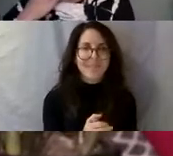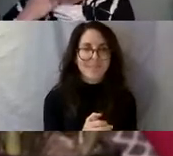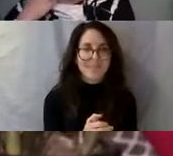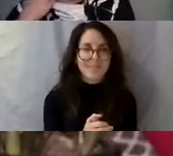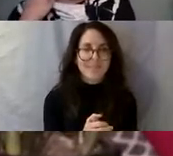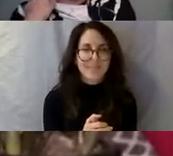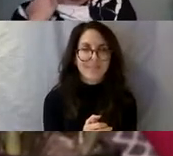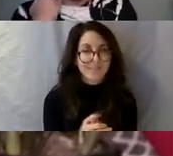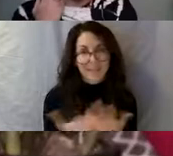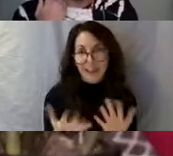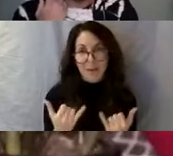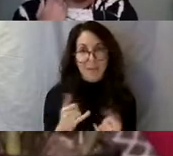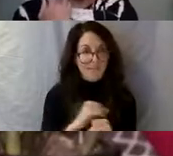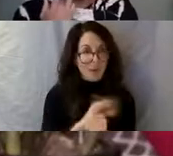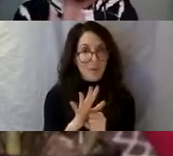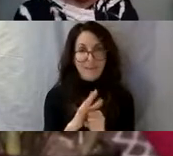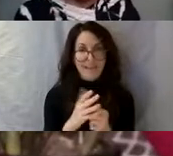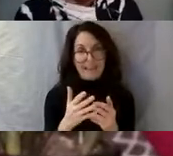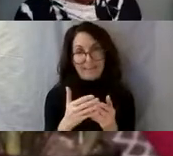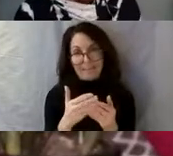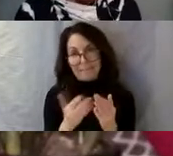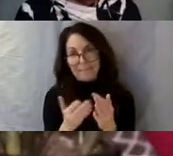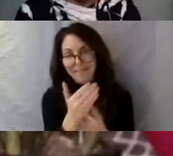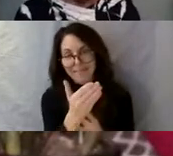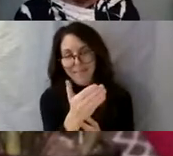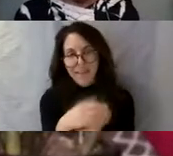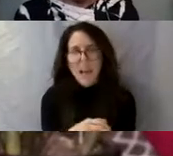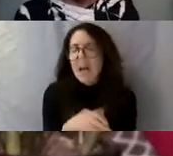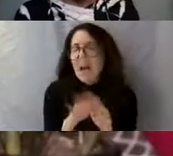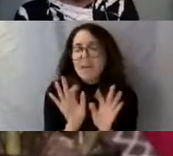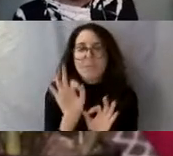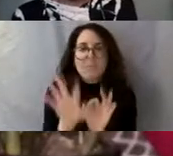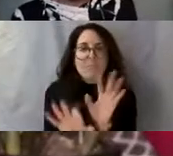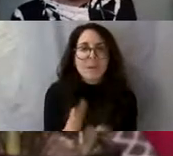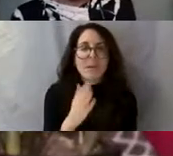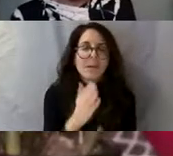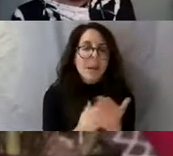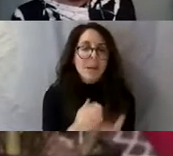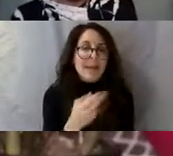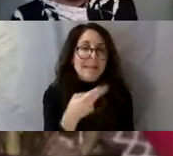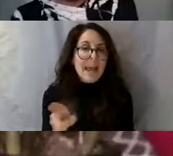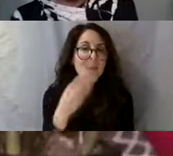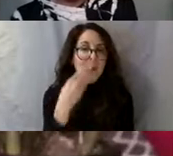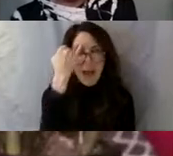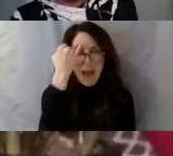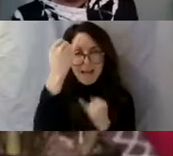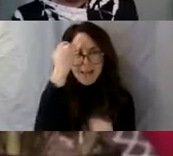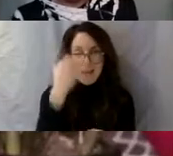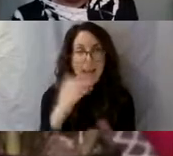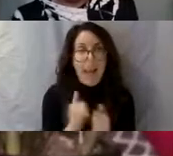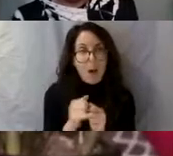of a pandemic. Those are just some damn good ideas I wish to share with you about how we begin to